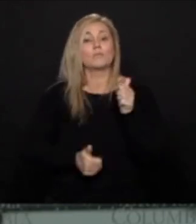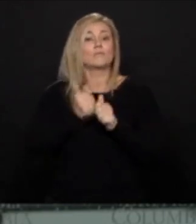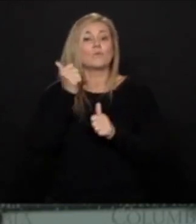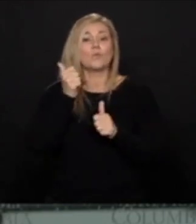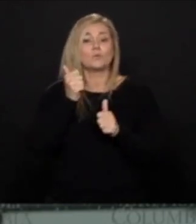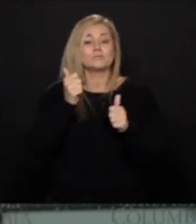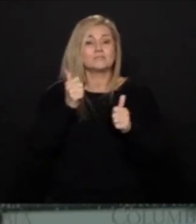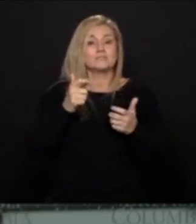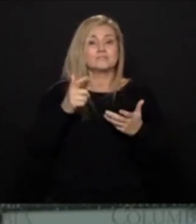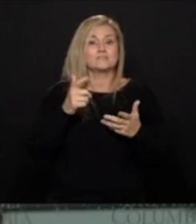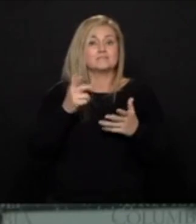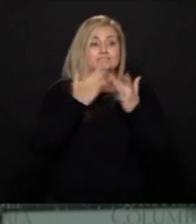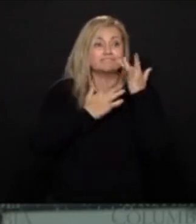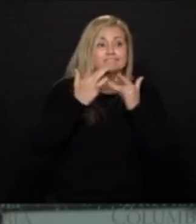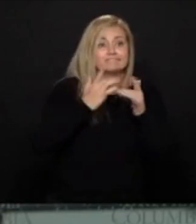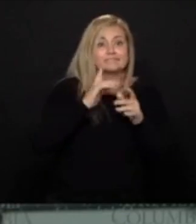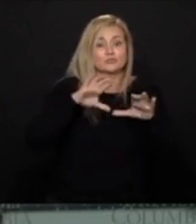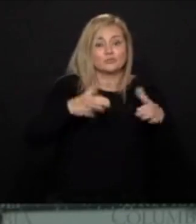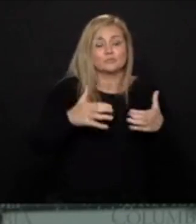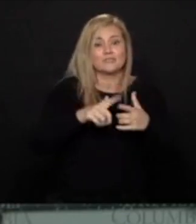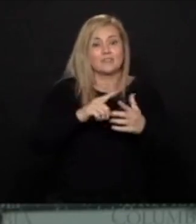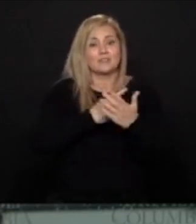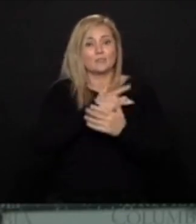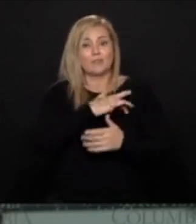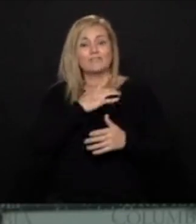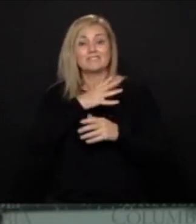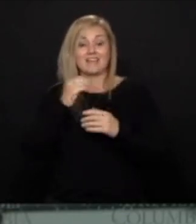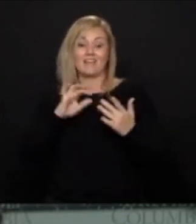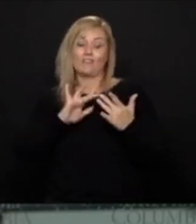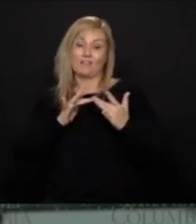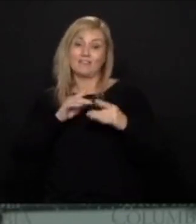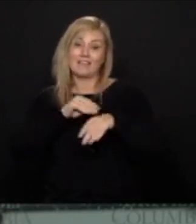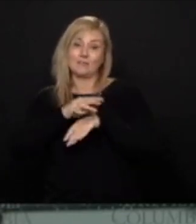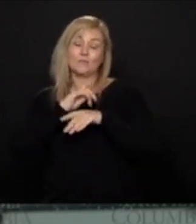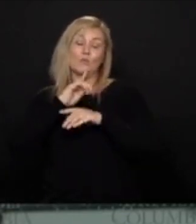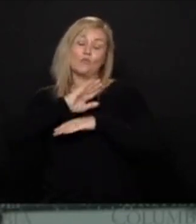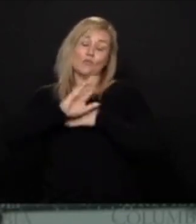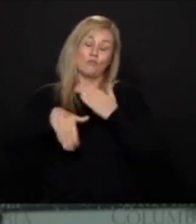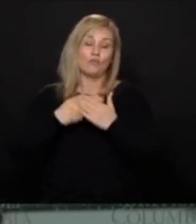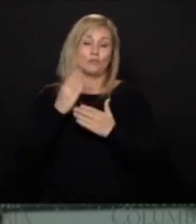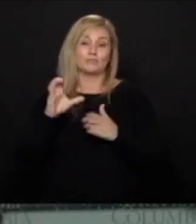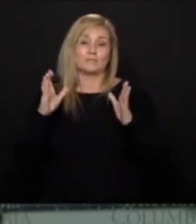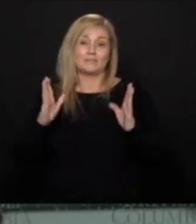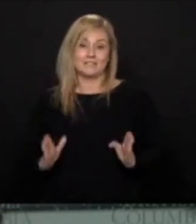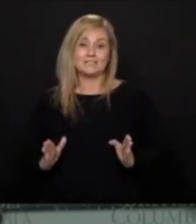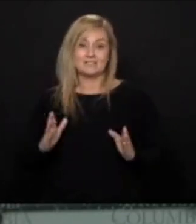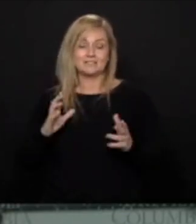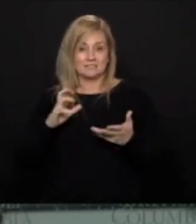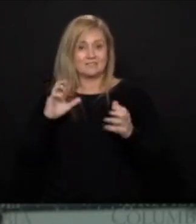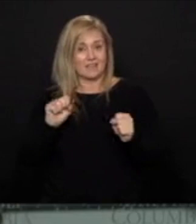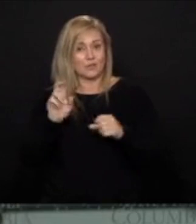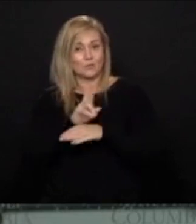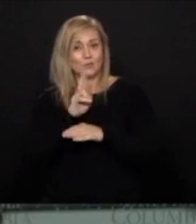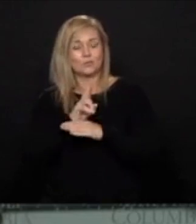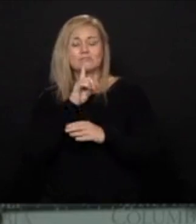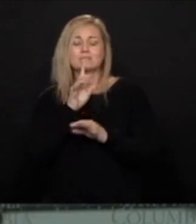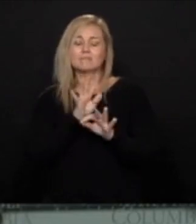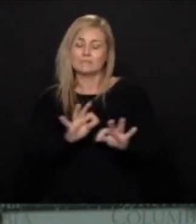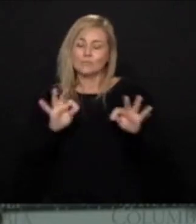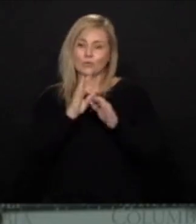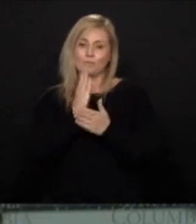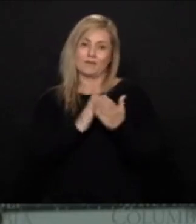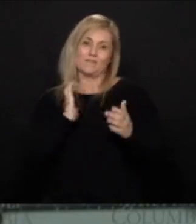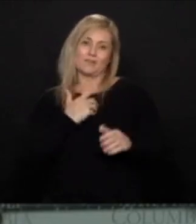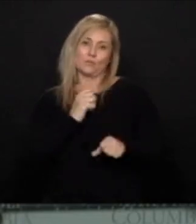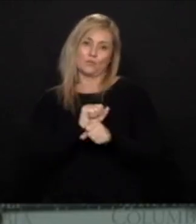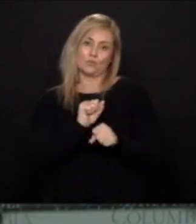province, as well as virtual counseling supports for all British Columbians at this difficult time. This is a critical part